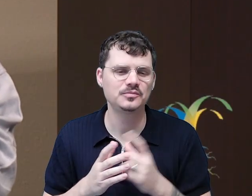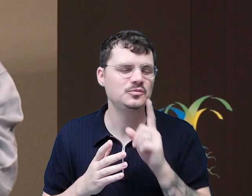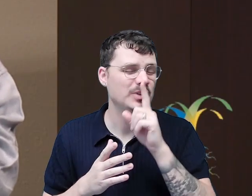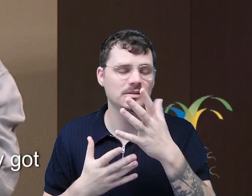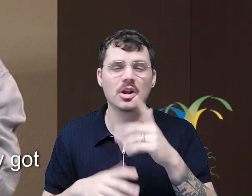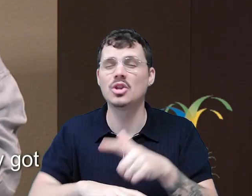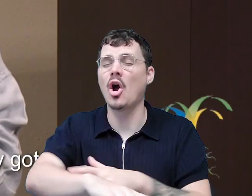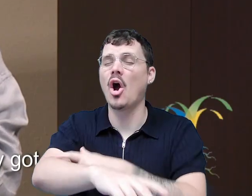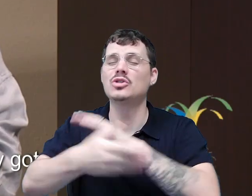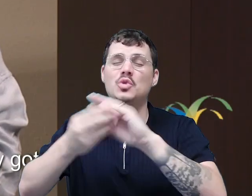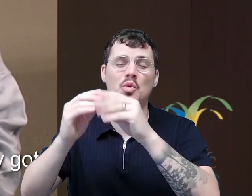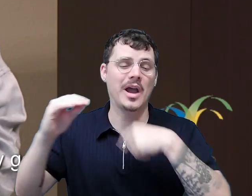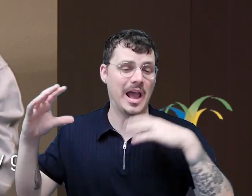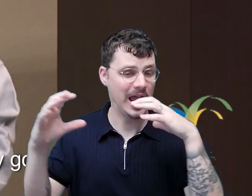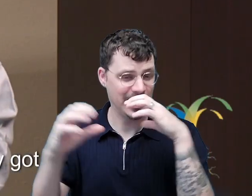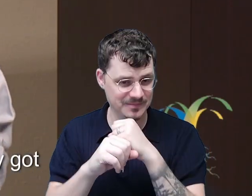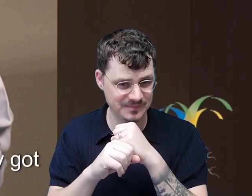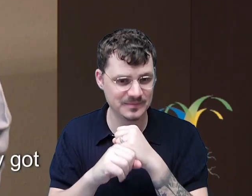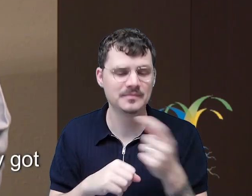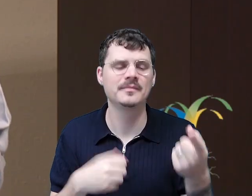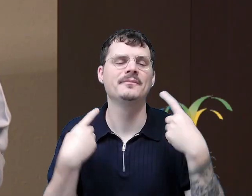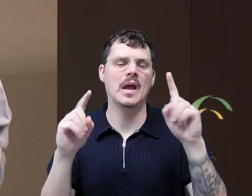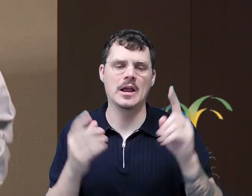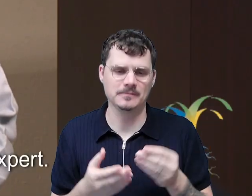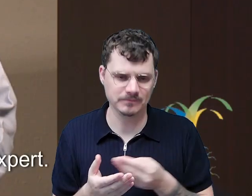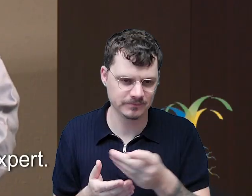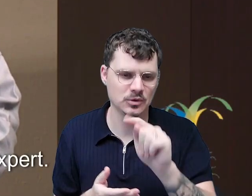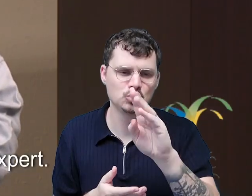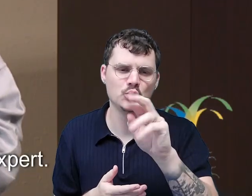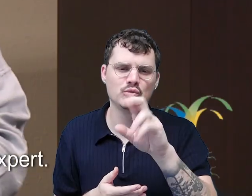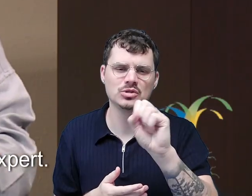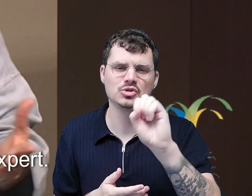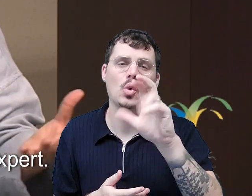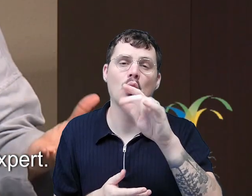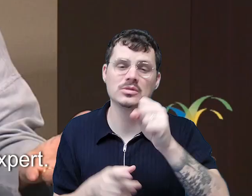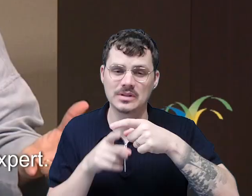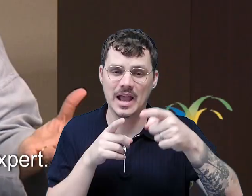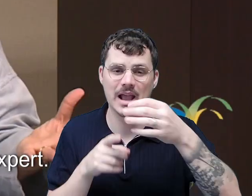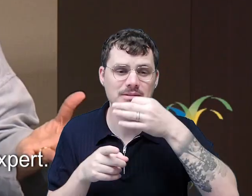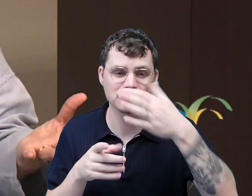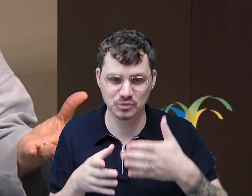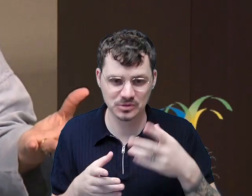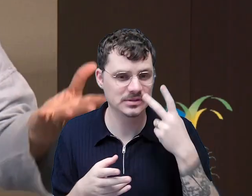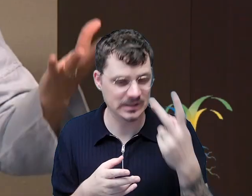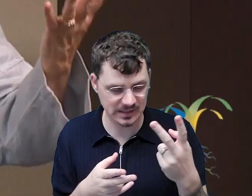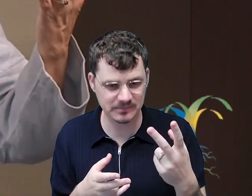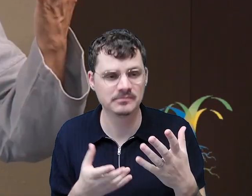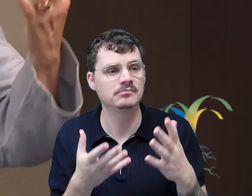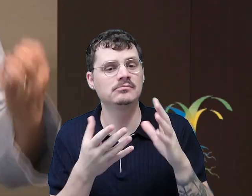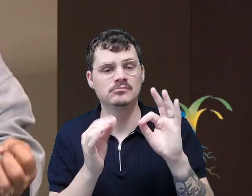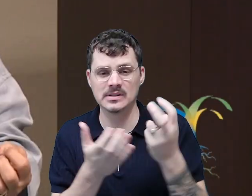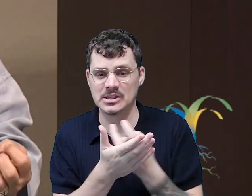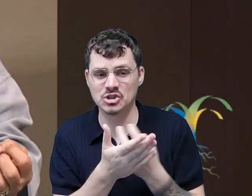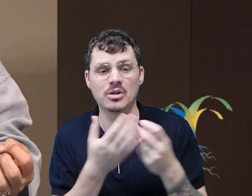So, really long story short, he finally got treated by a tuberous sclerosis expert.